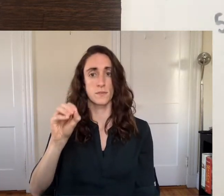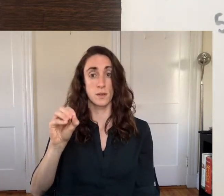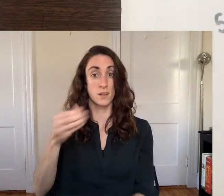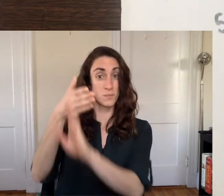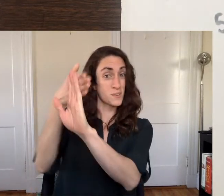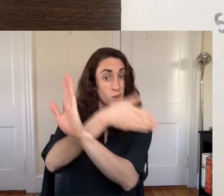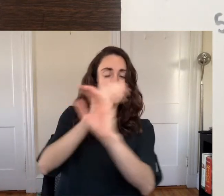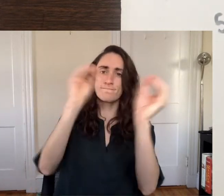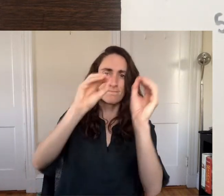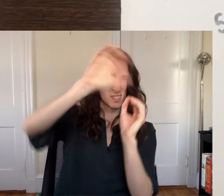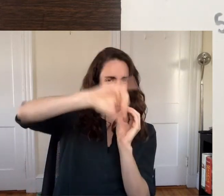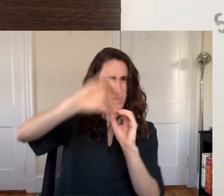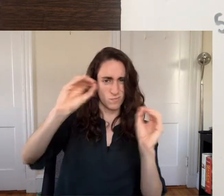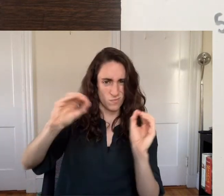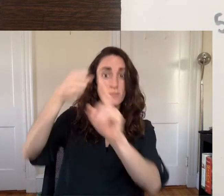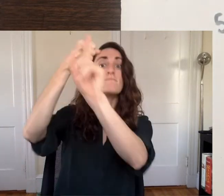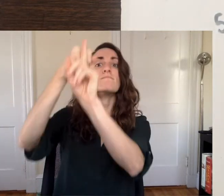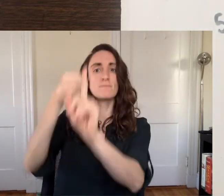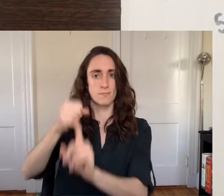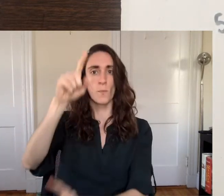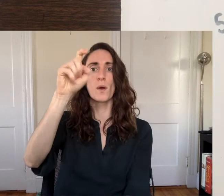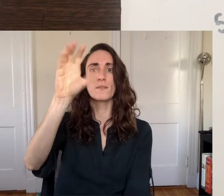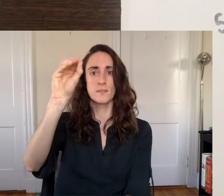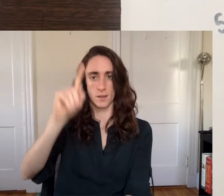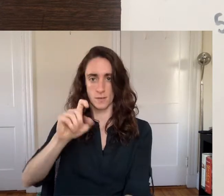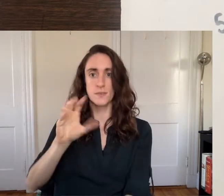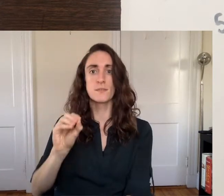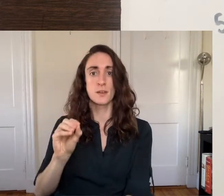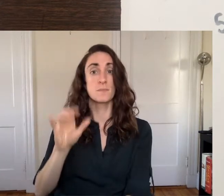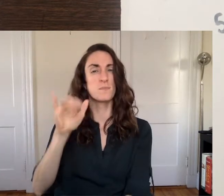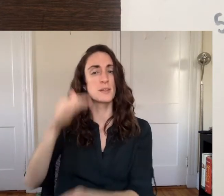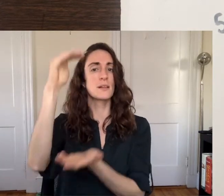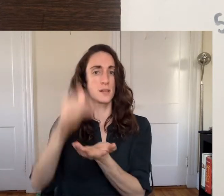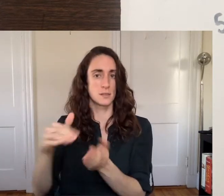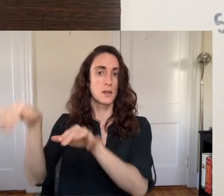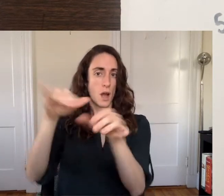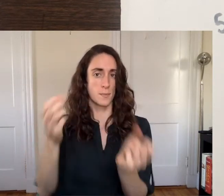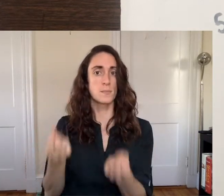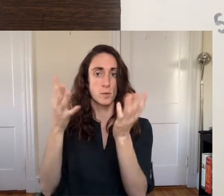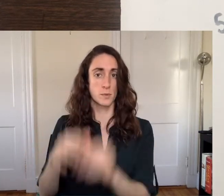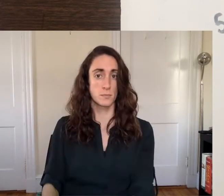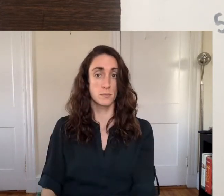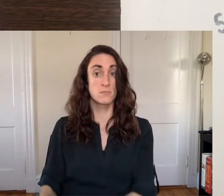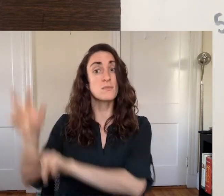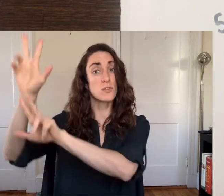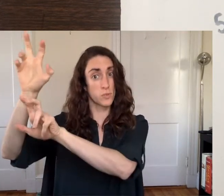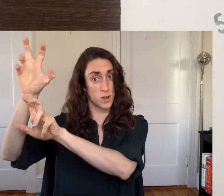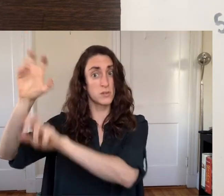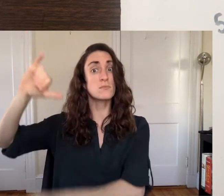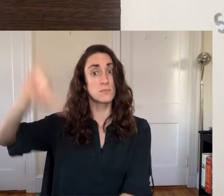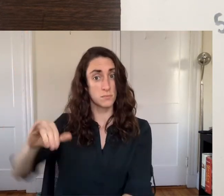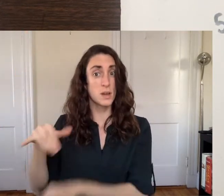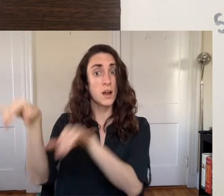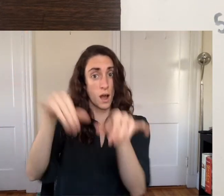first one that shows up. That's 150. Before that, there are no common multiples, and all the ones after that are greater.